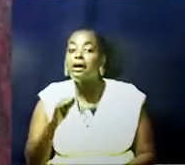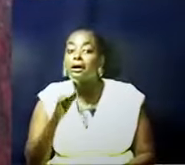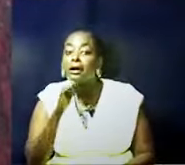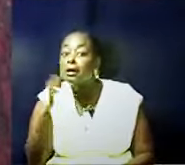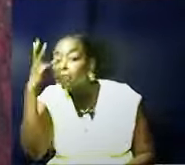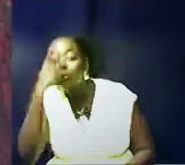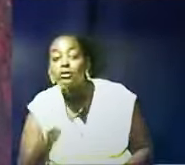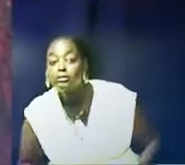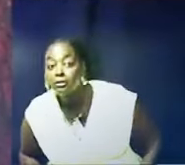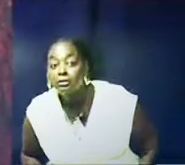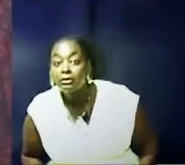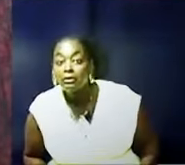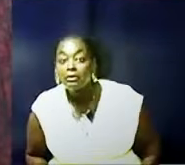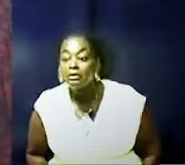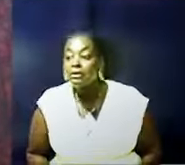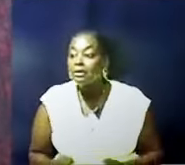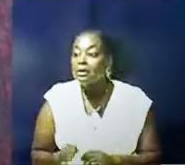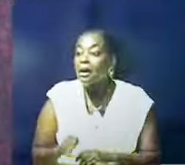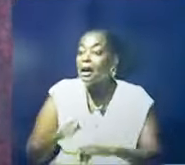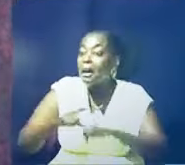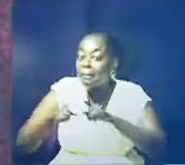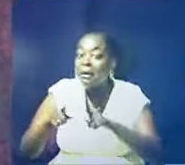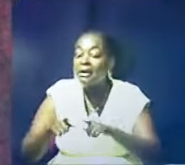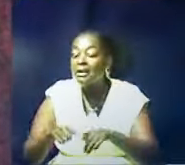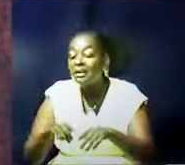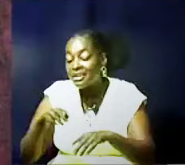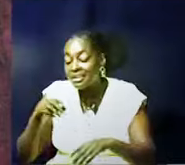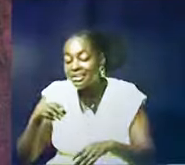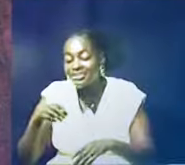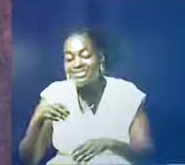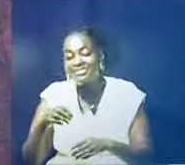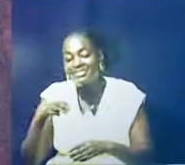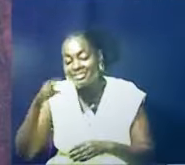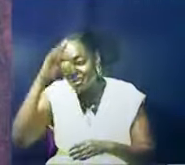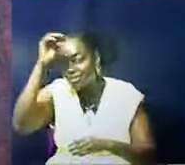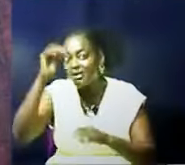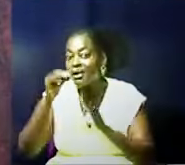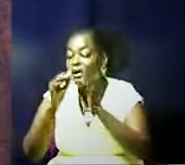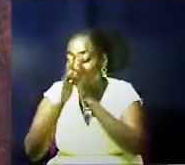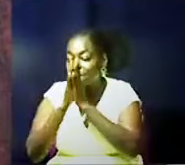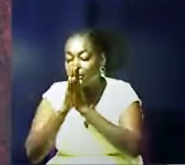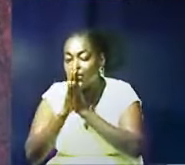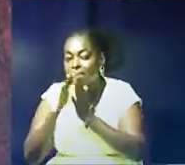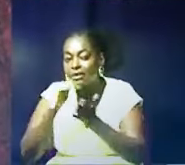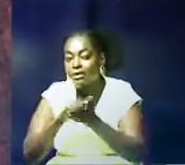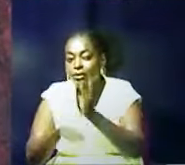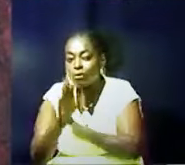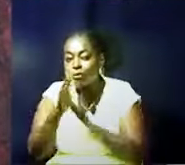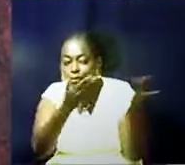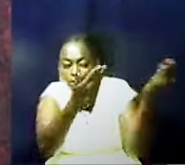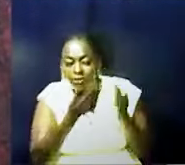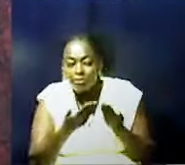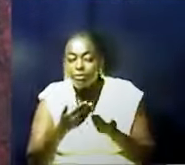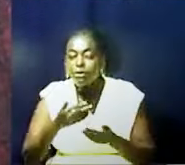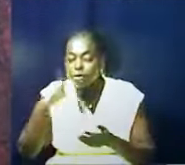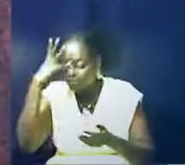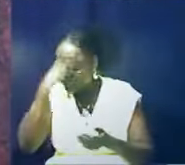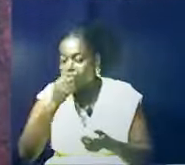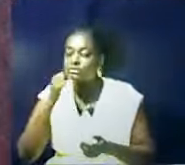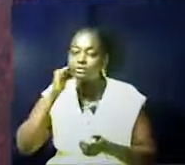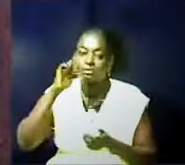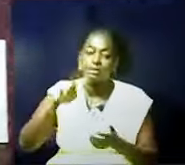But when we are going home, see, Kofia, God will still bless us. Just because of